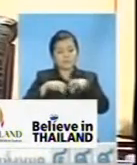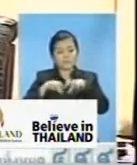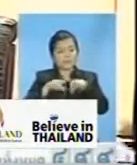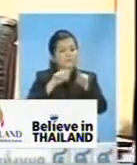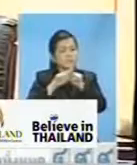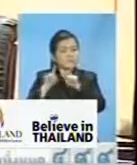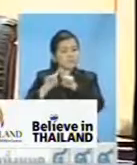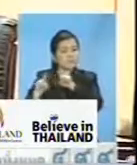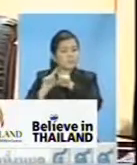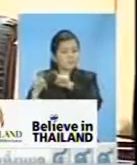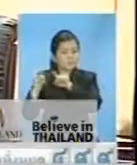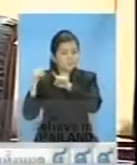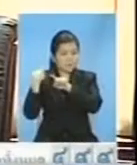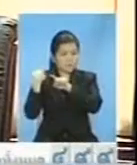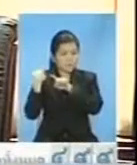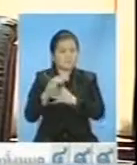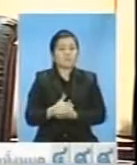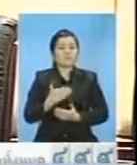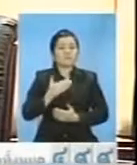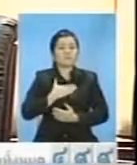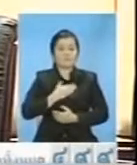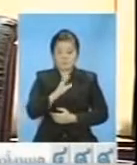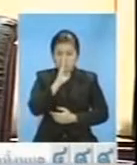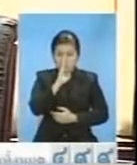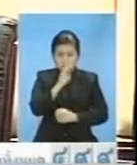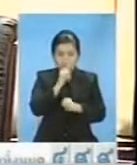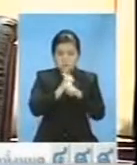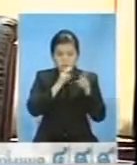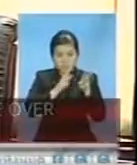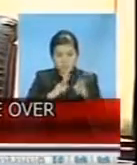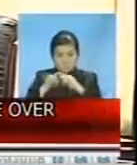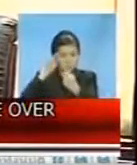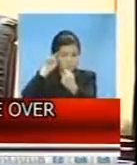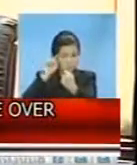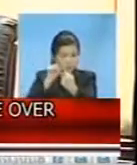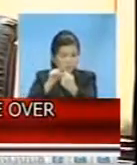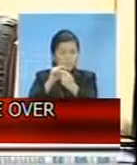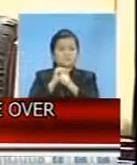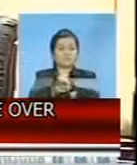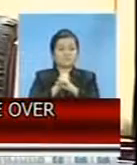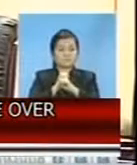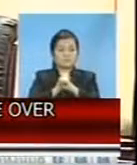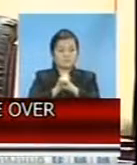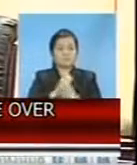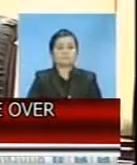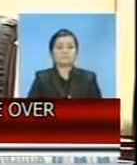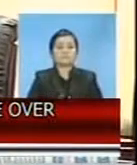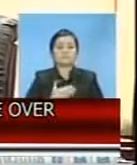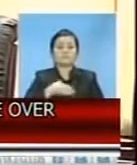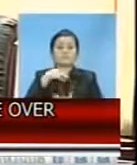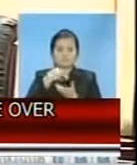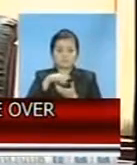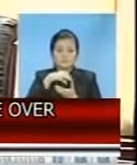The debate consisted of both government and opposition MPs exchanged strongly worded statements on highly sensitive